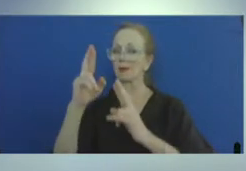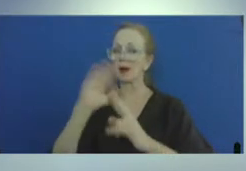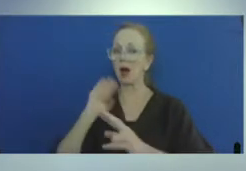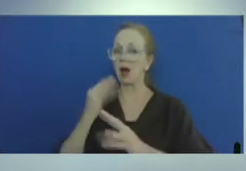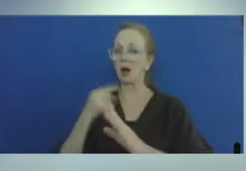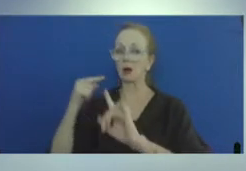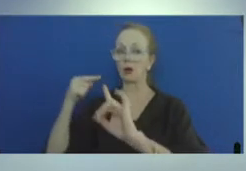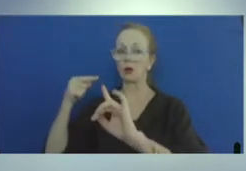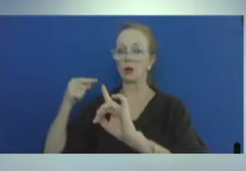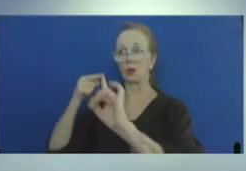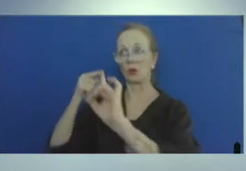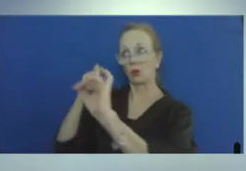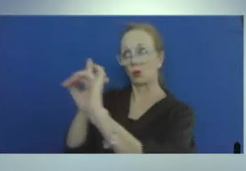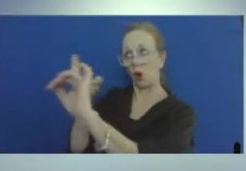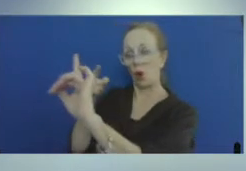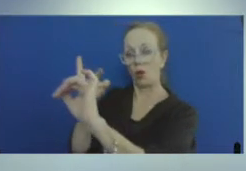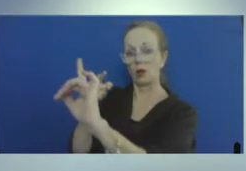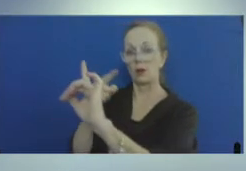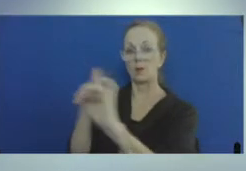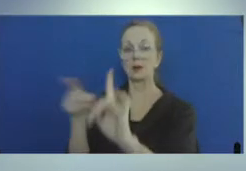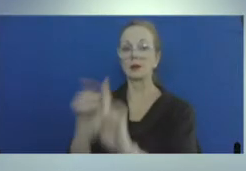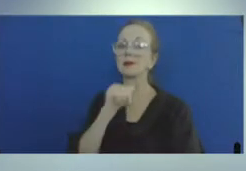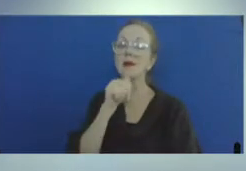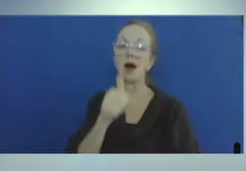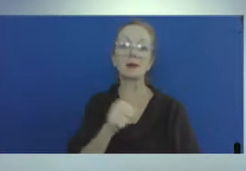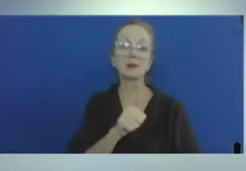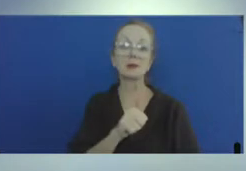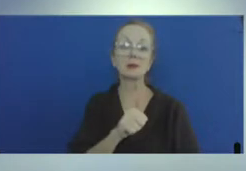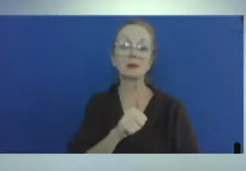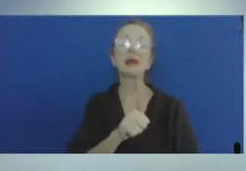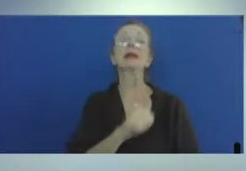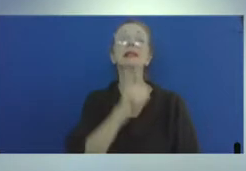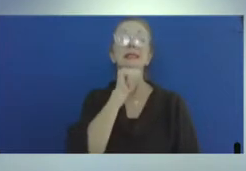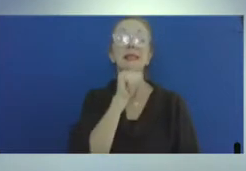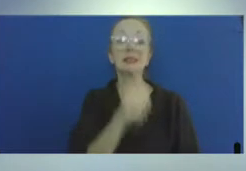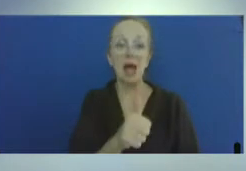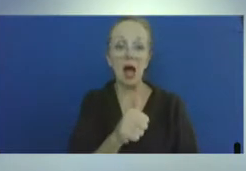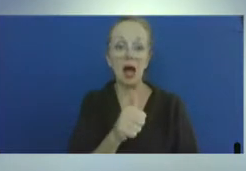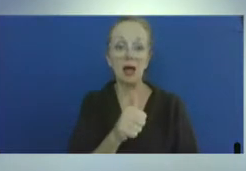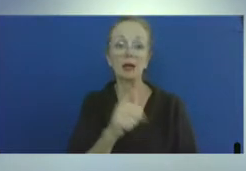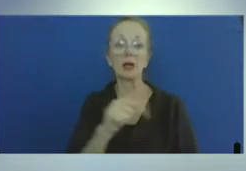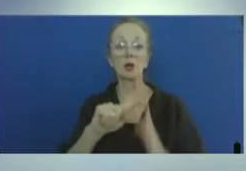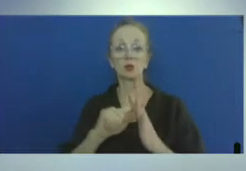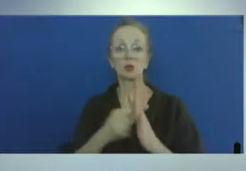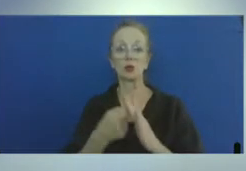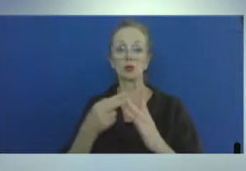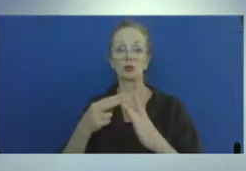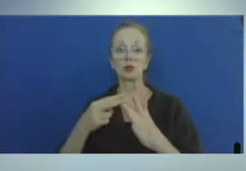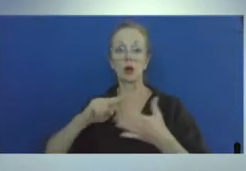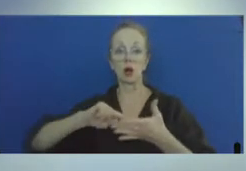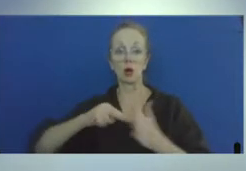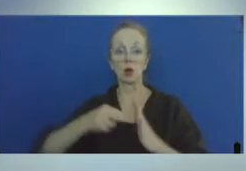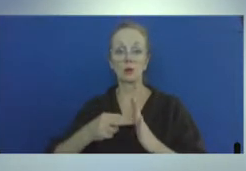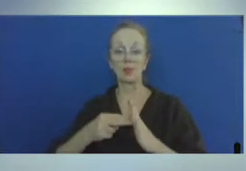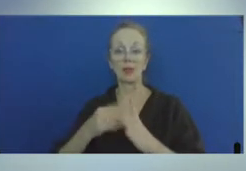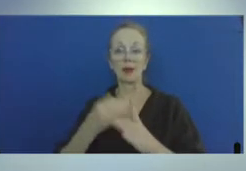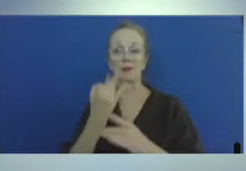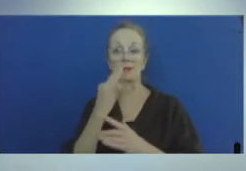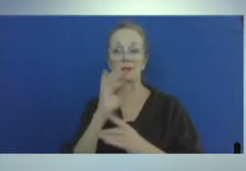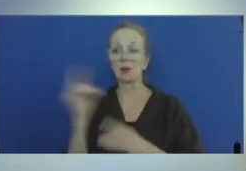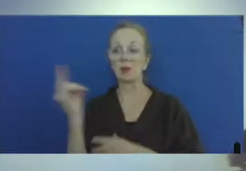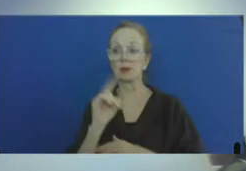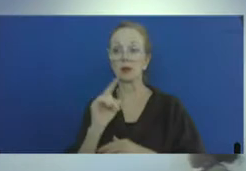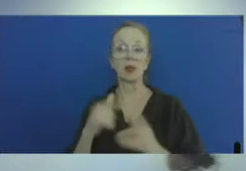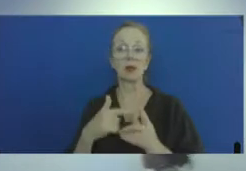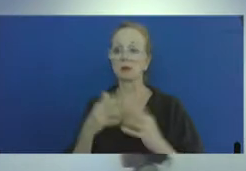without denying our original purpose, right? So if someone comes along with a plan that does align with what we intended